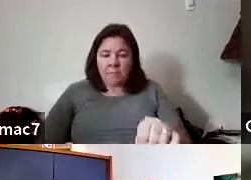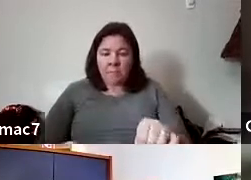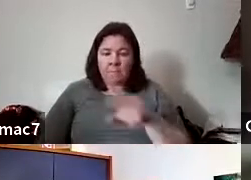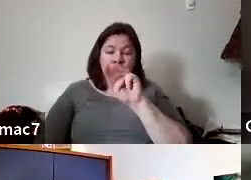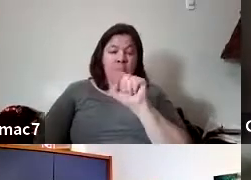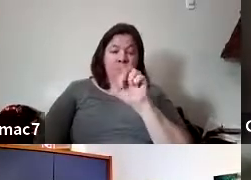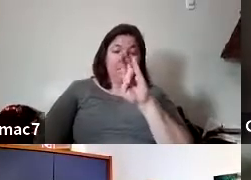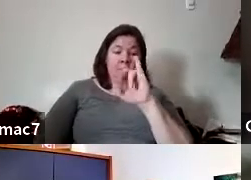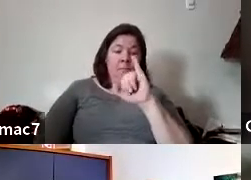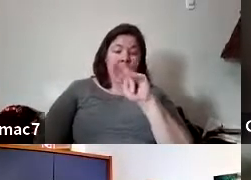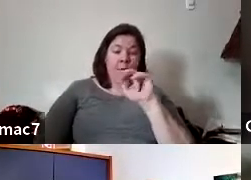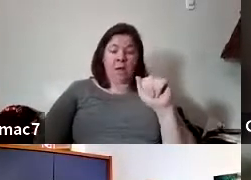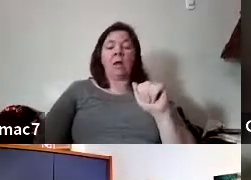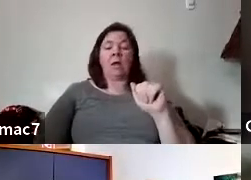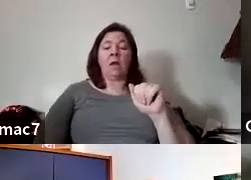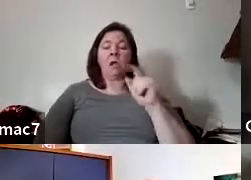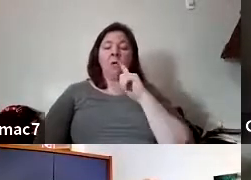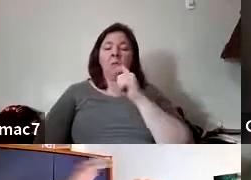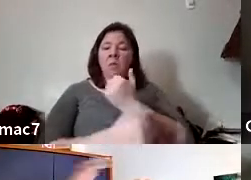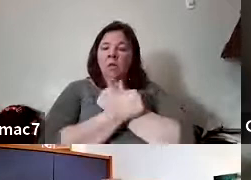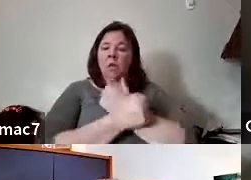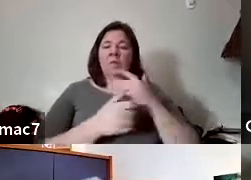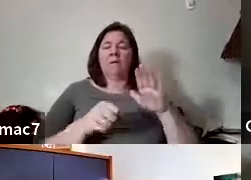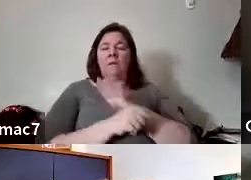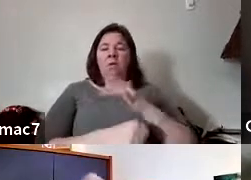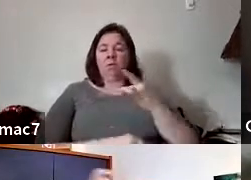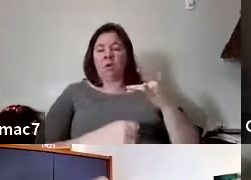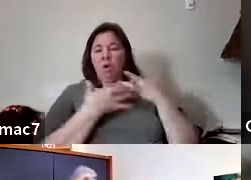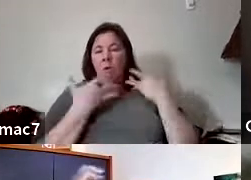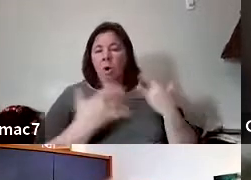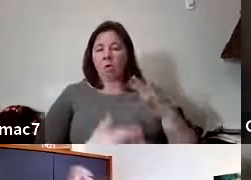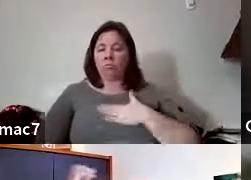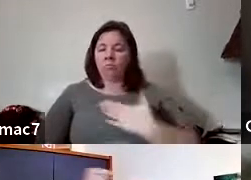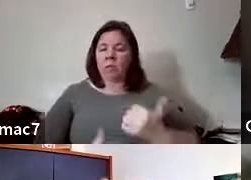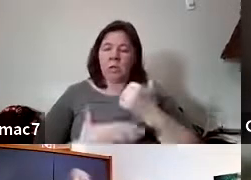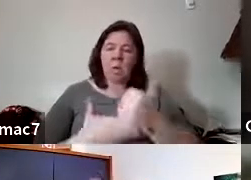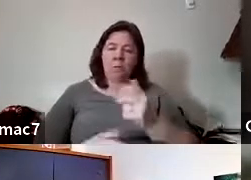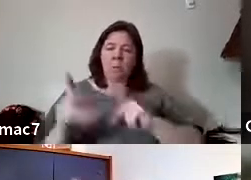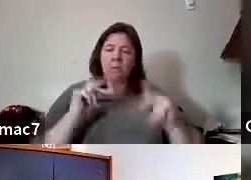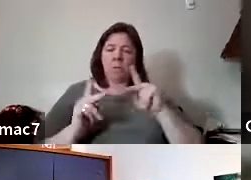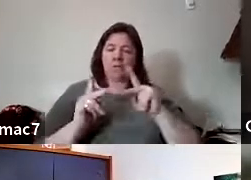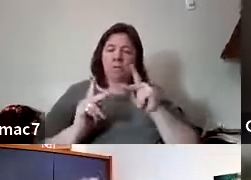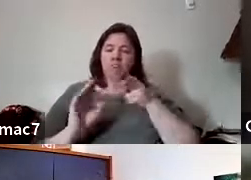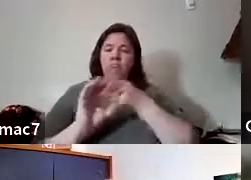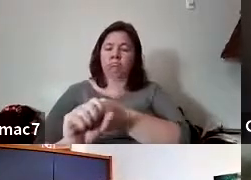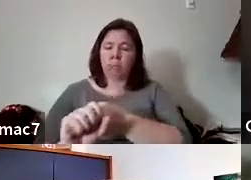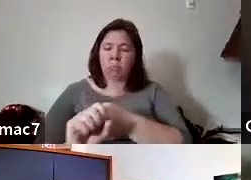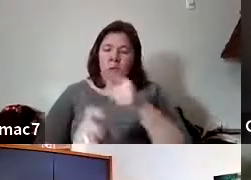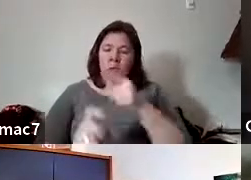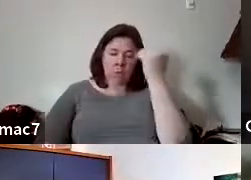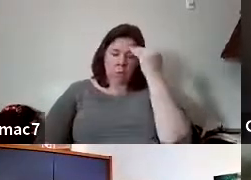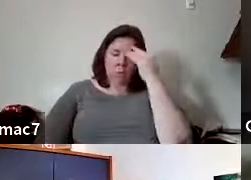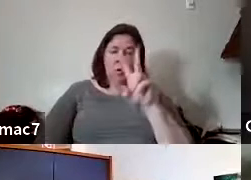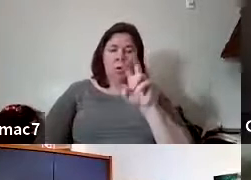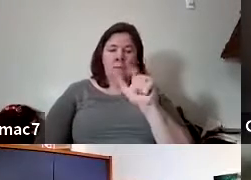is a loving community of people who are filled with heart, who are willing to help people to get, because they know the value of what we